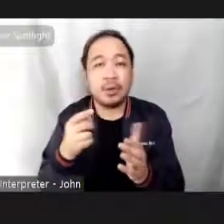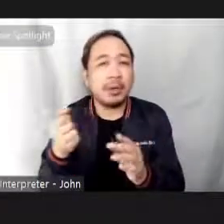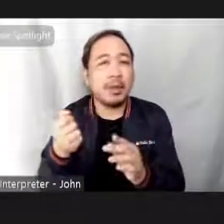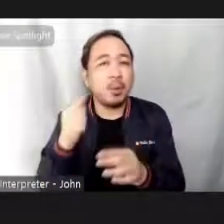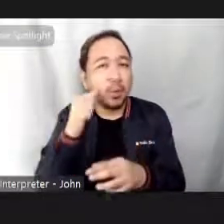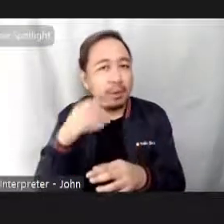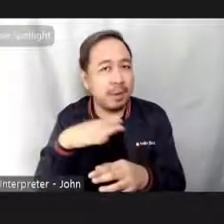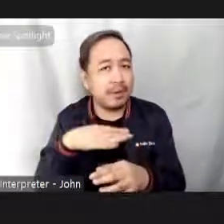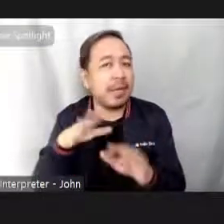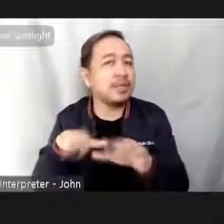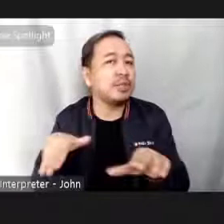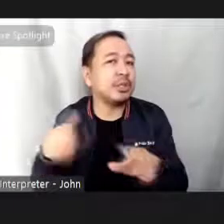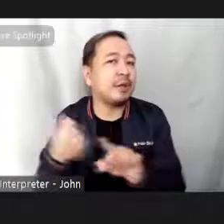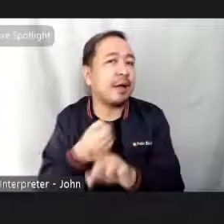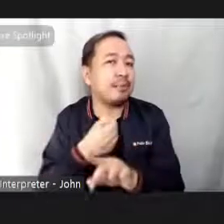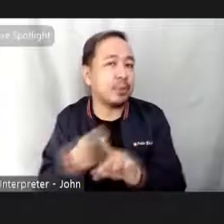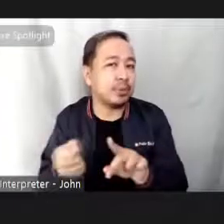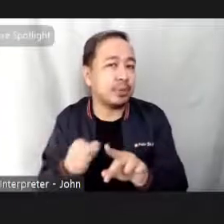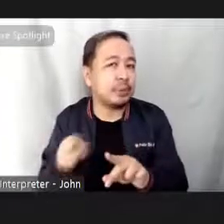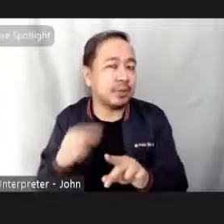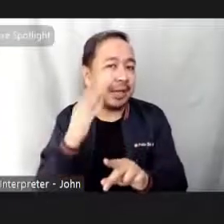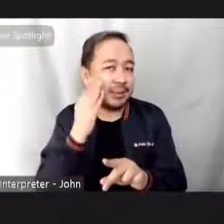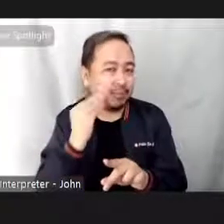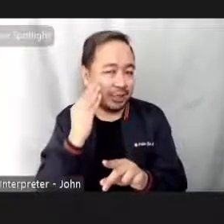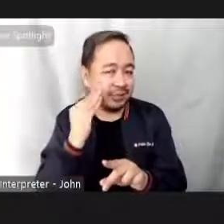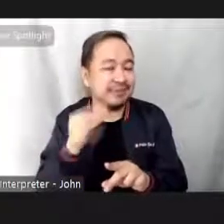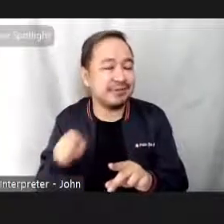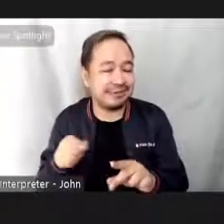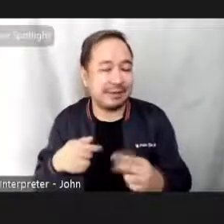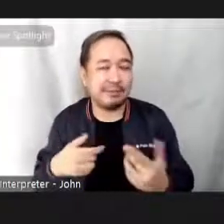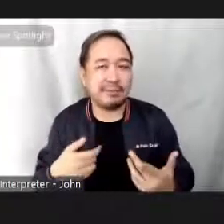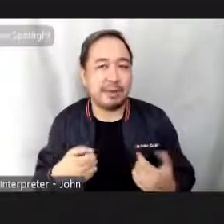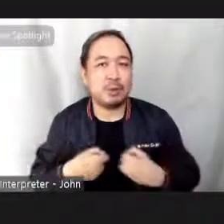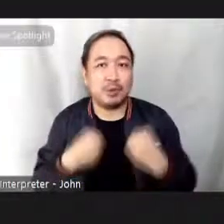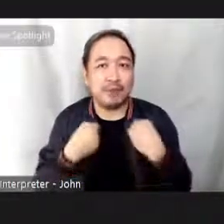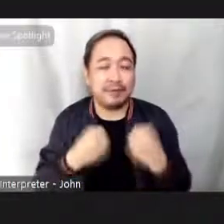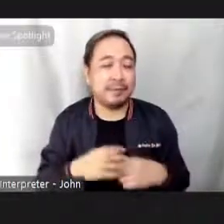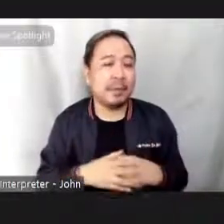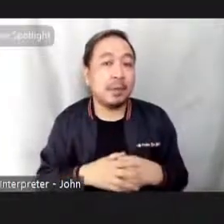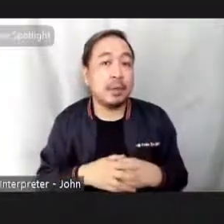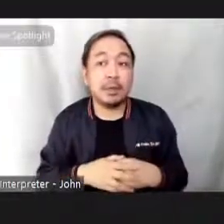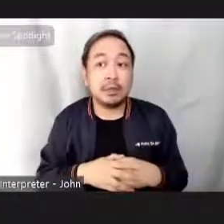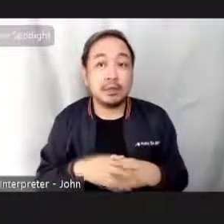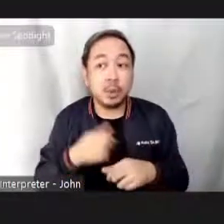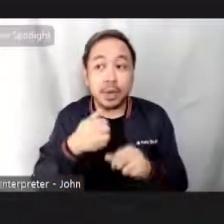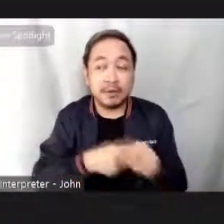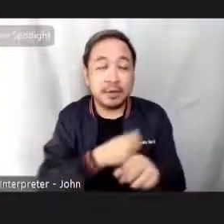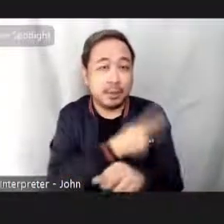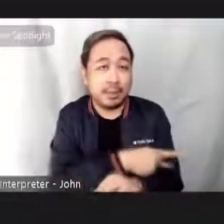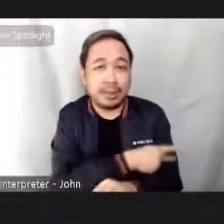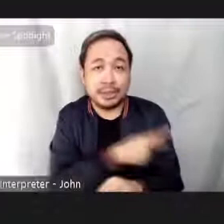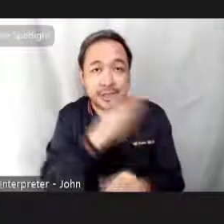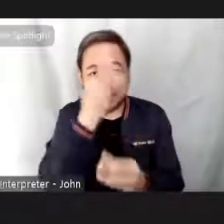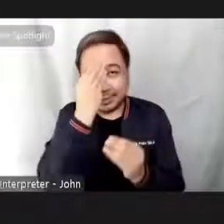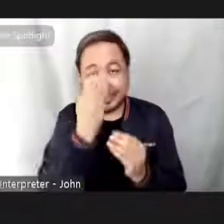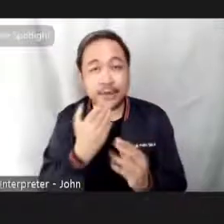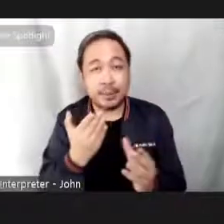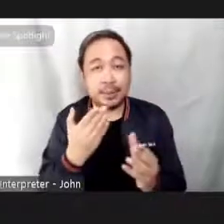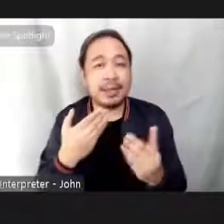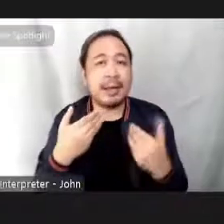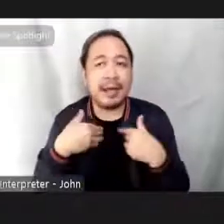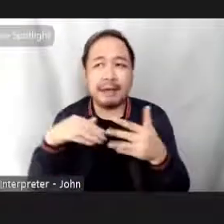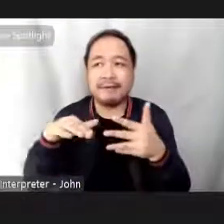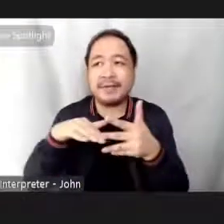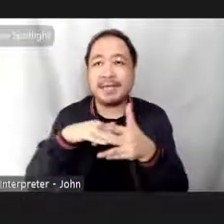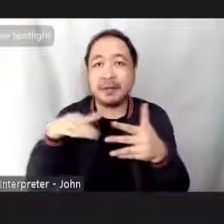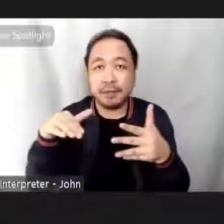children, survivors of violence. And each patient's information and intervention done